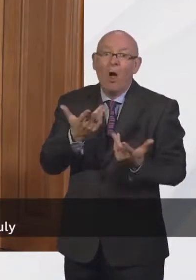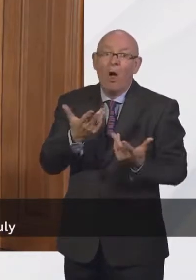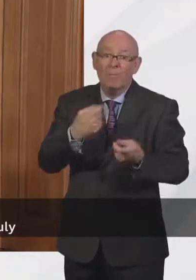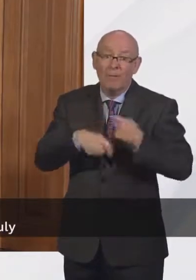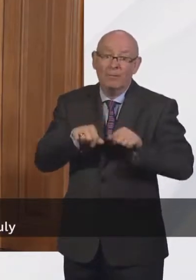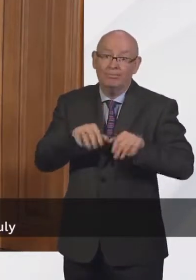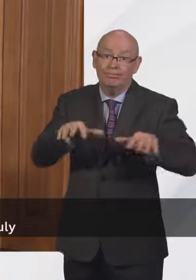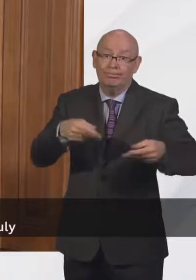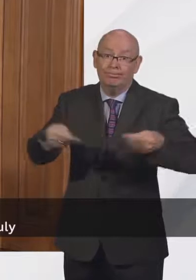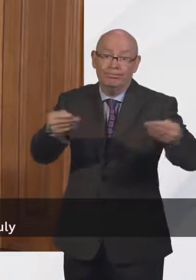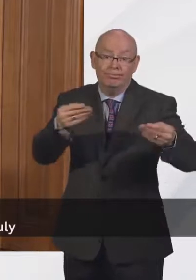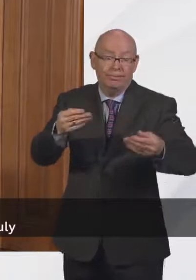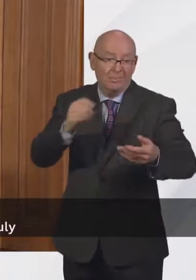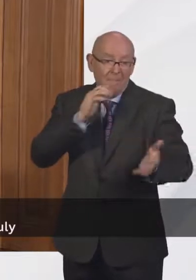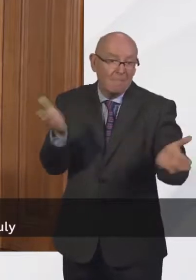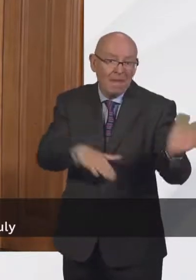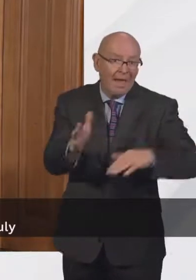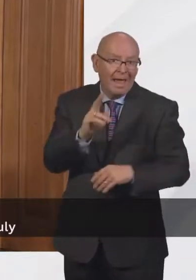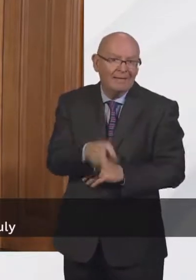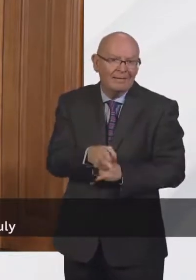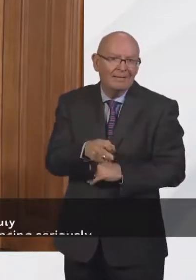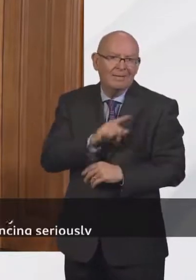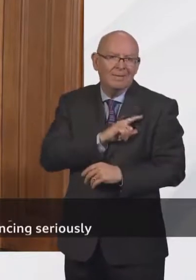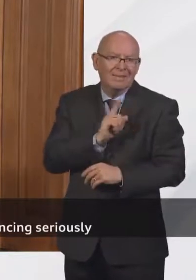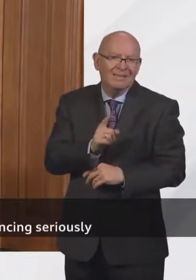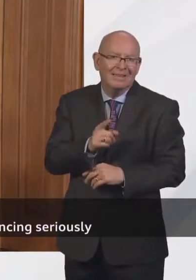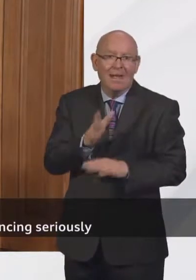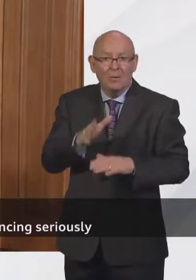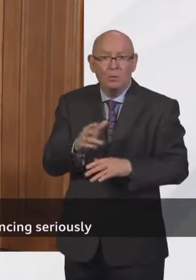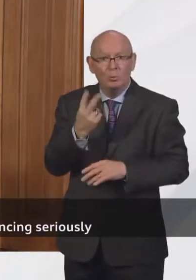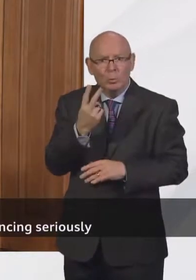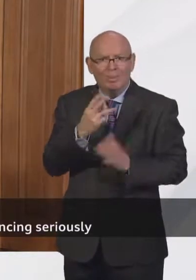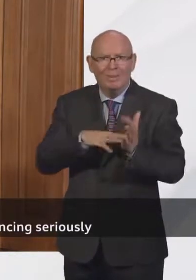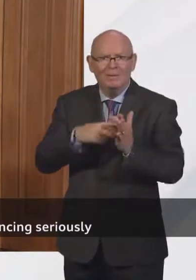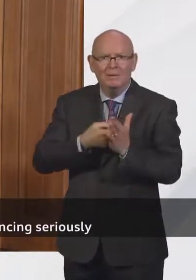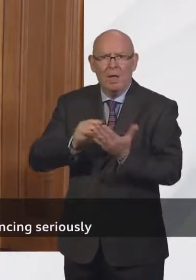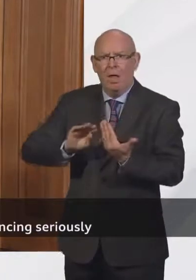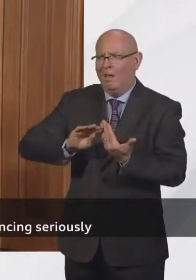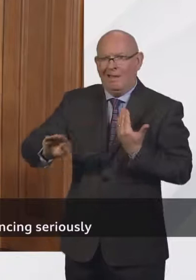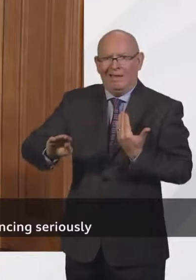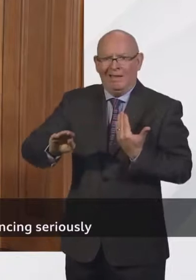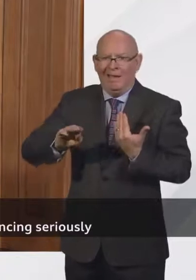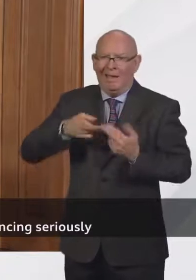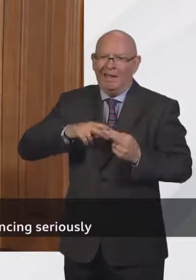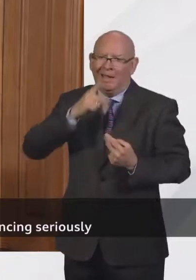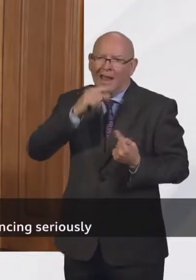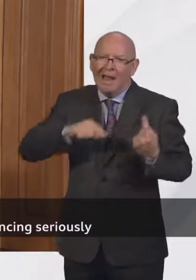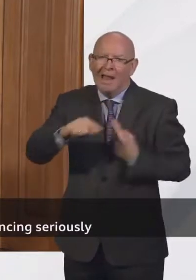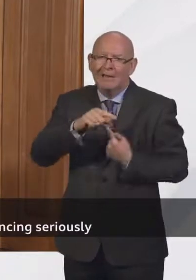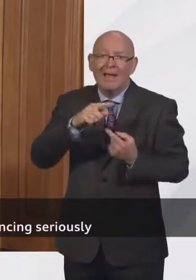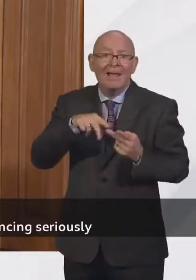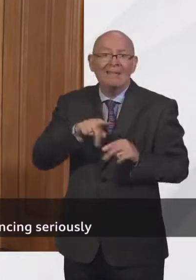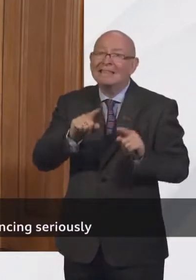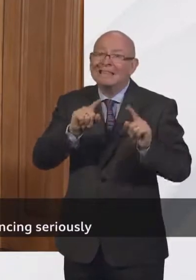metres. These include things like orientation, making sure people are not face-to-face. It might include physical barriers.